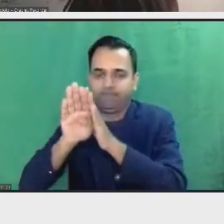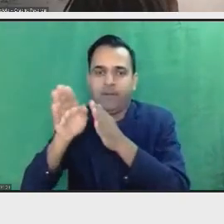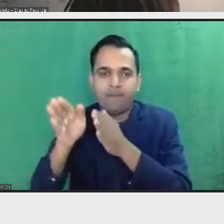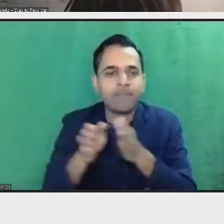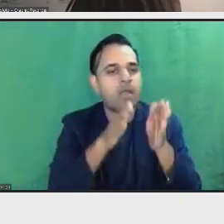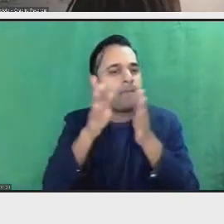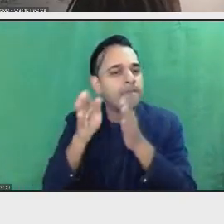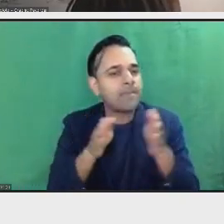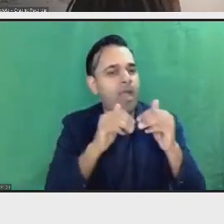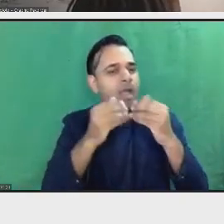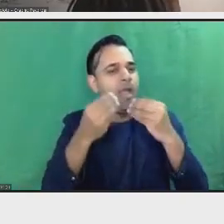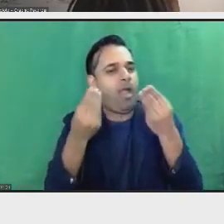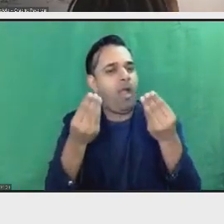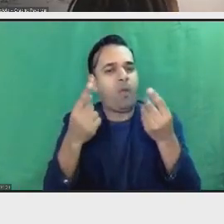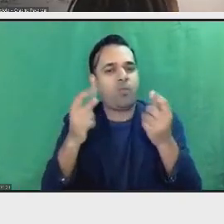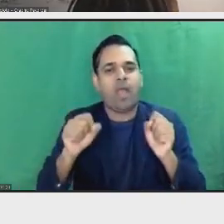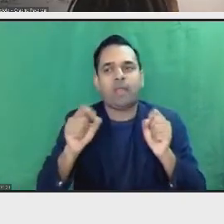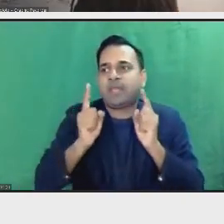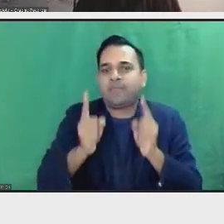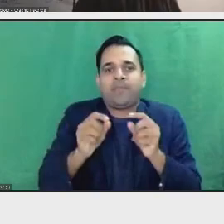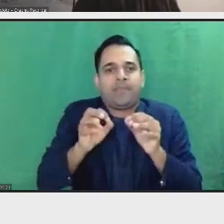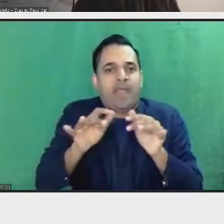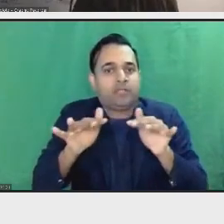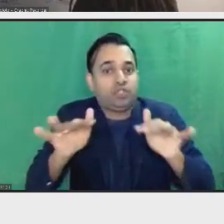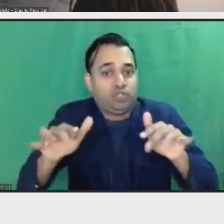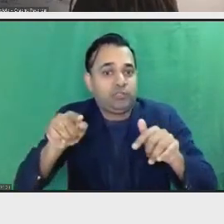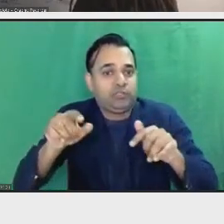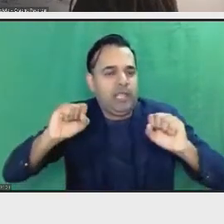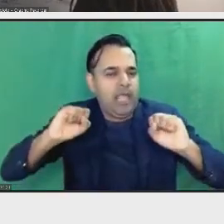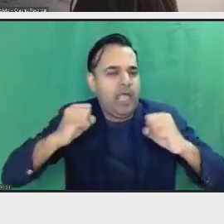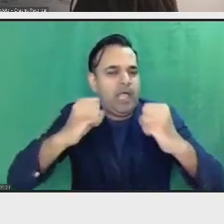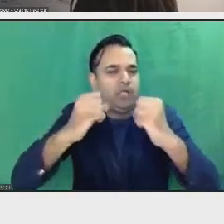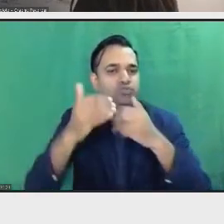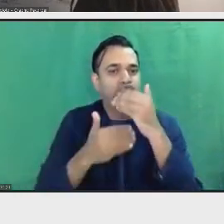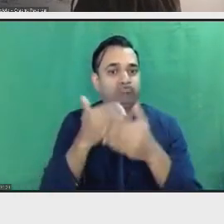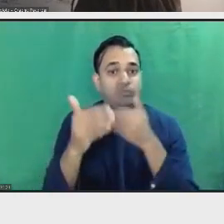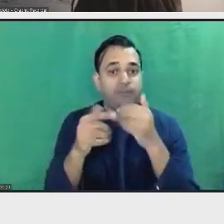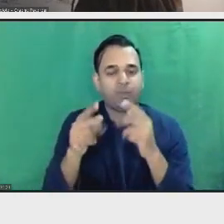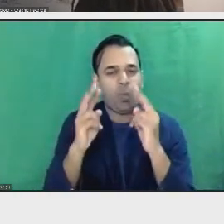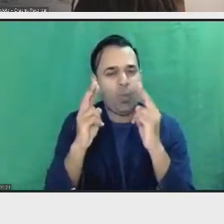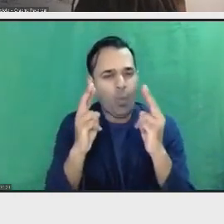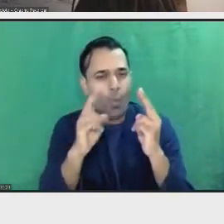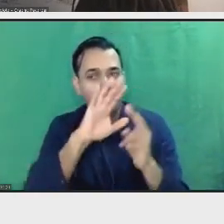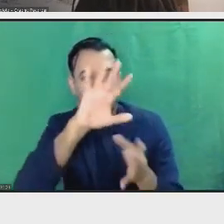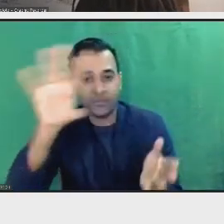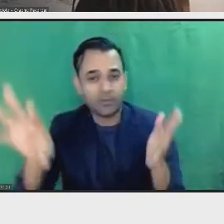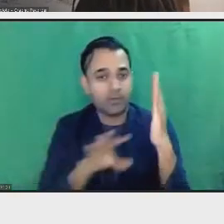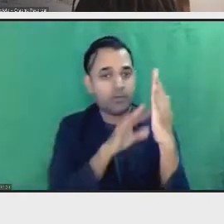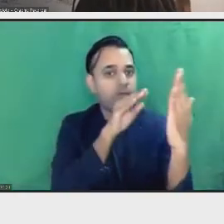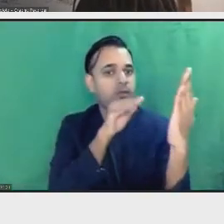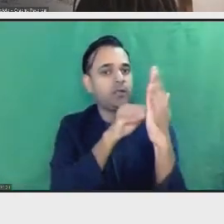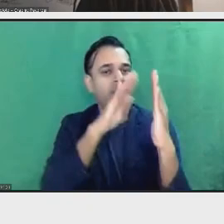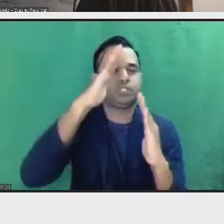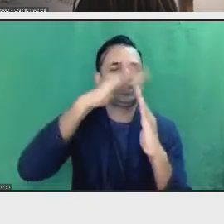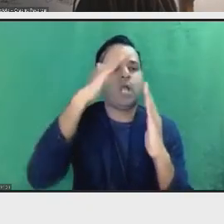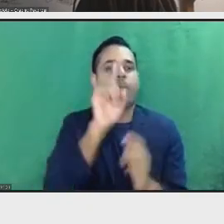the action plan when it has hopefully then been adopted at COP15. But I also just want to say that